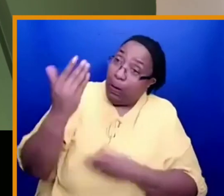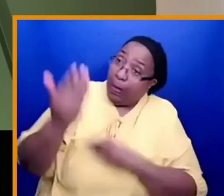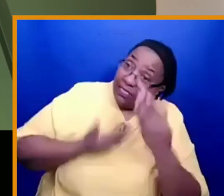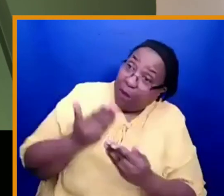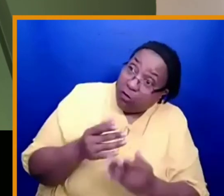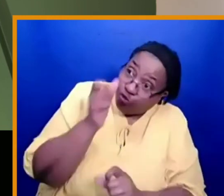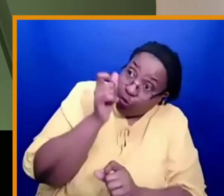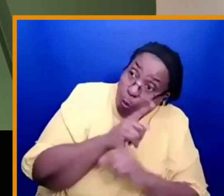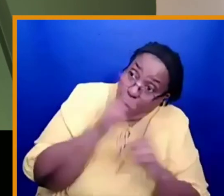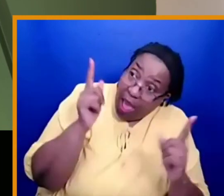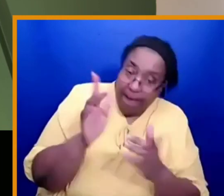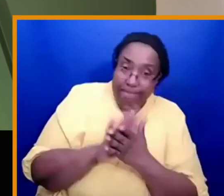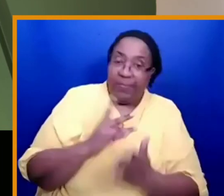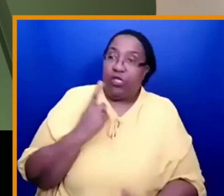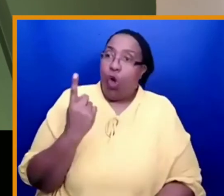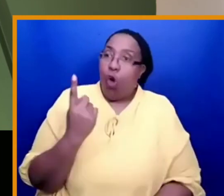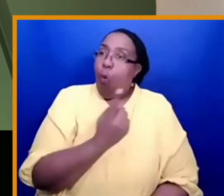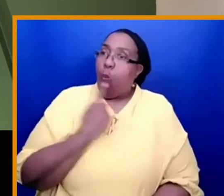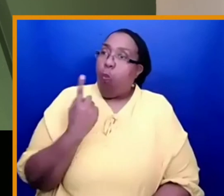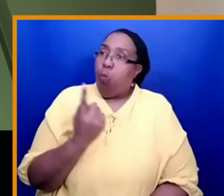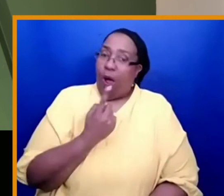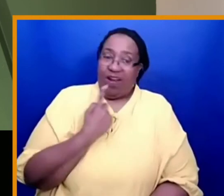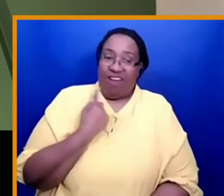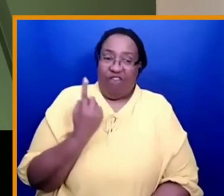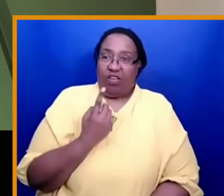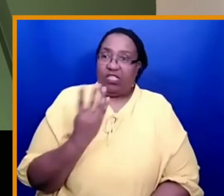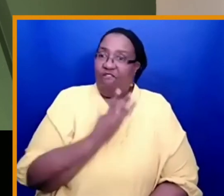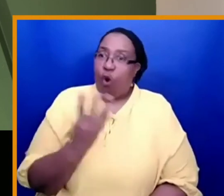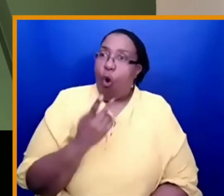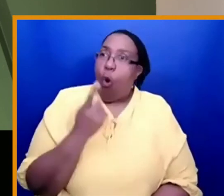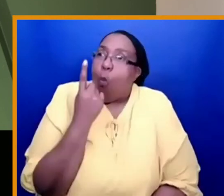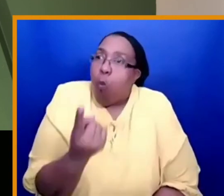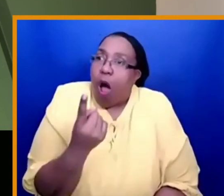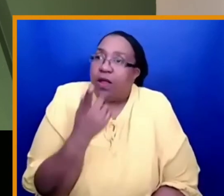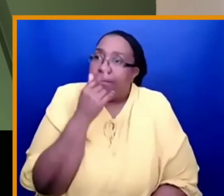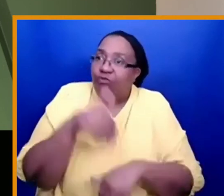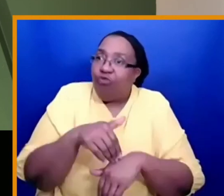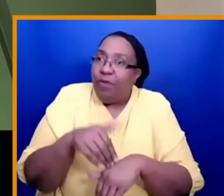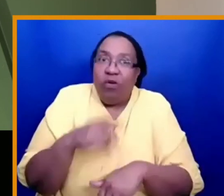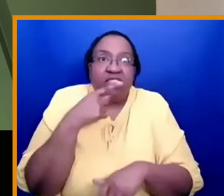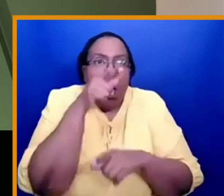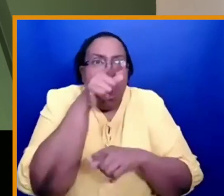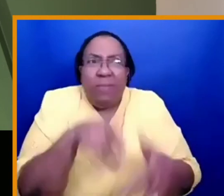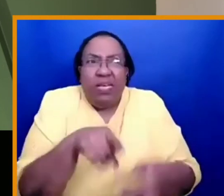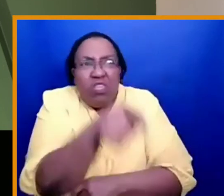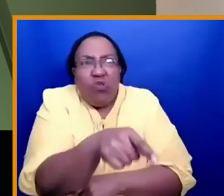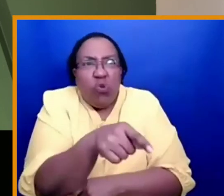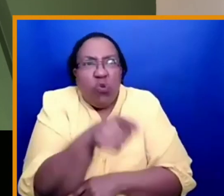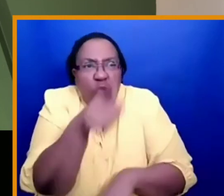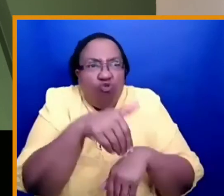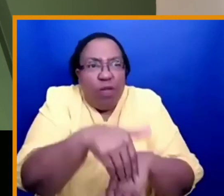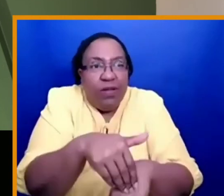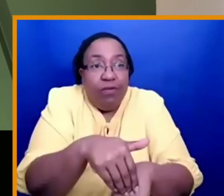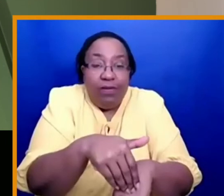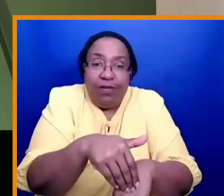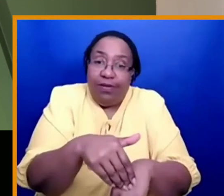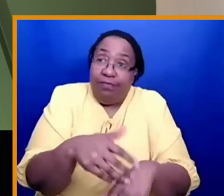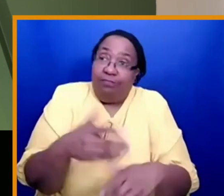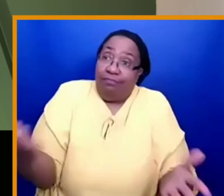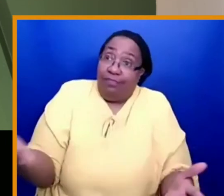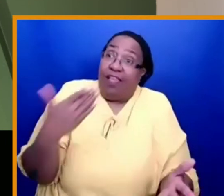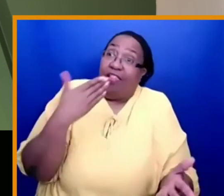one of us four? And without skipping a beat, they jumped in, horrified. Well, it must be you. Yeah, thanks for proving my point, I